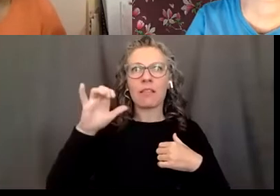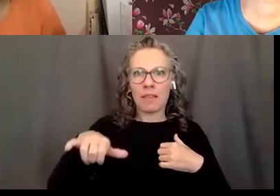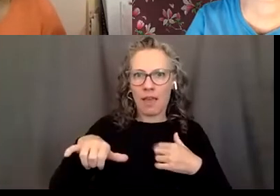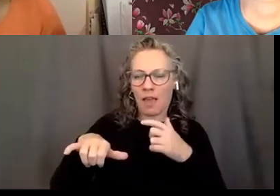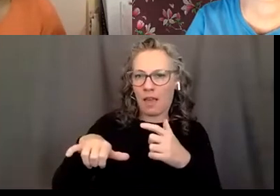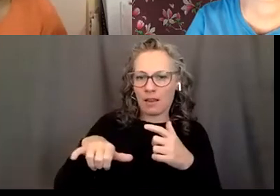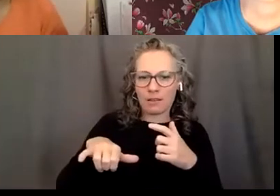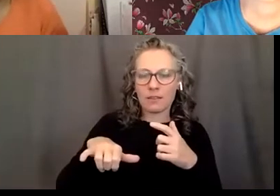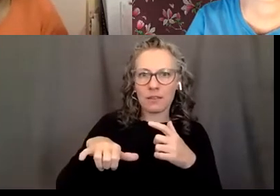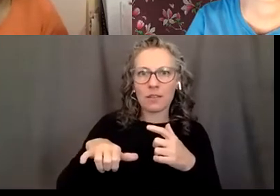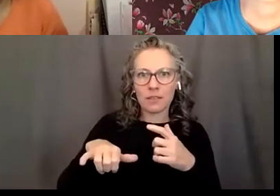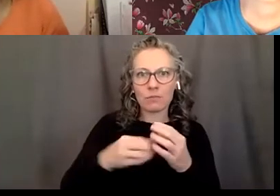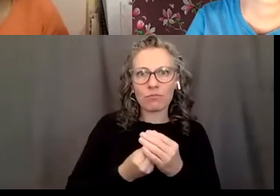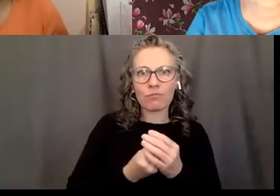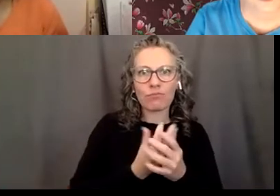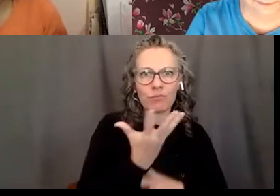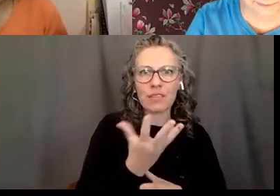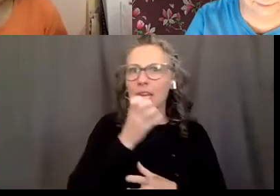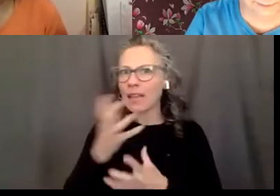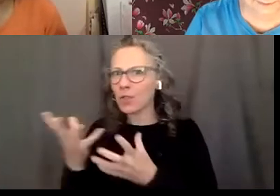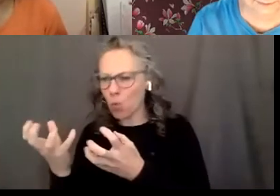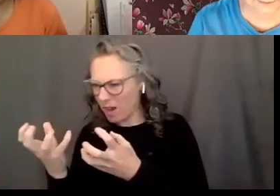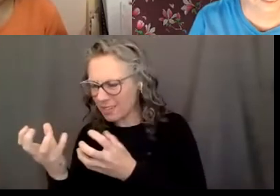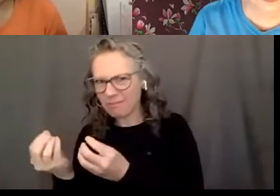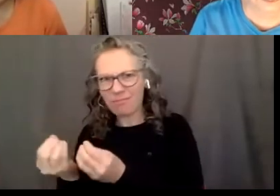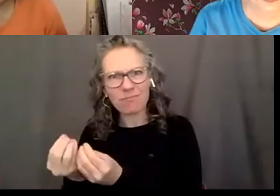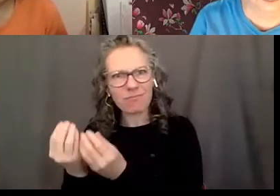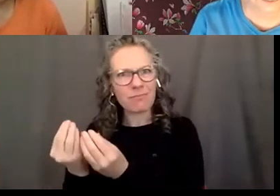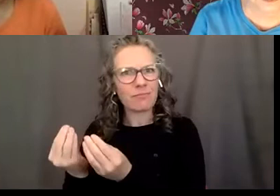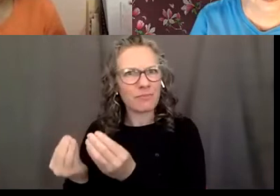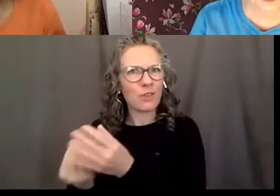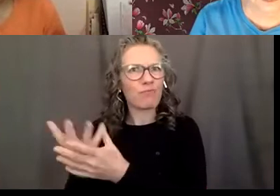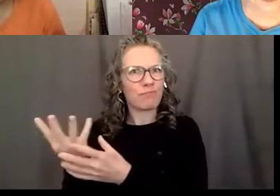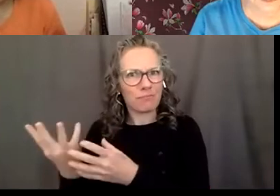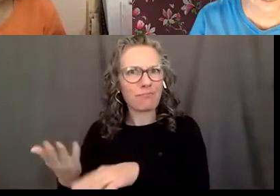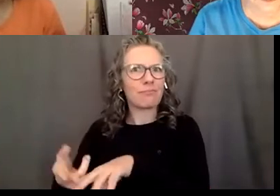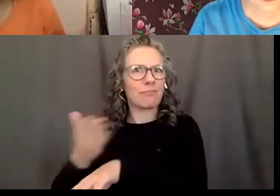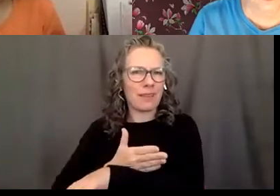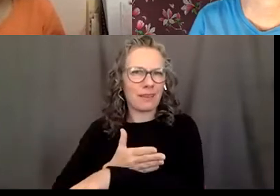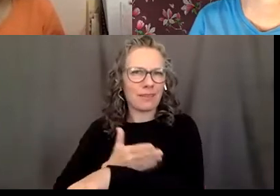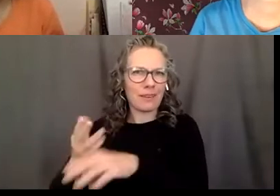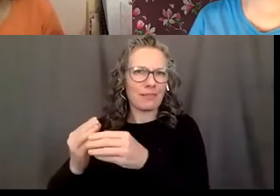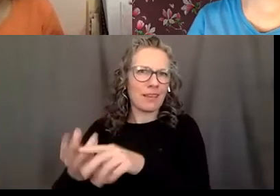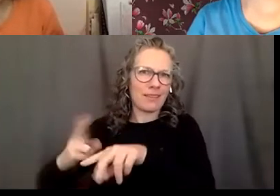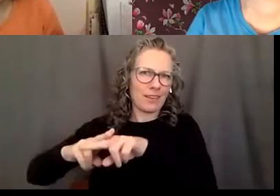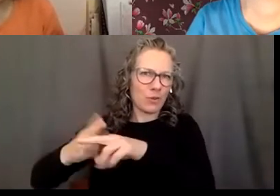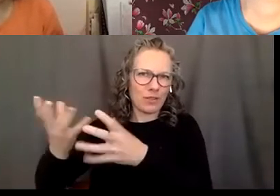the wanting more of it, you know? So that's important with the verbiage too. That's a good point.